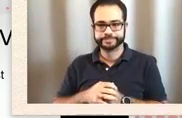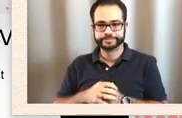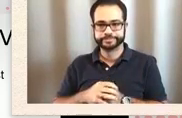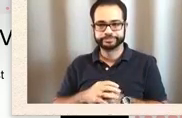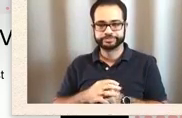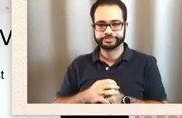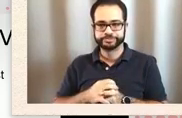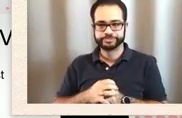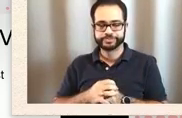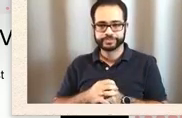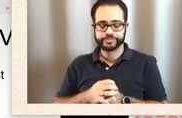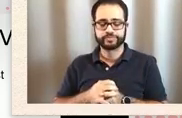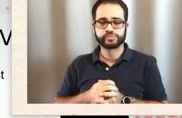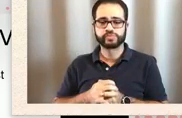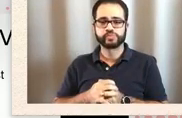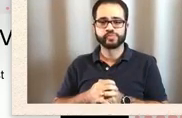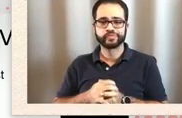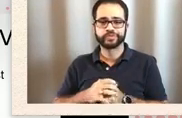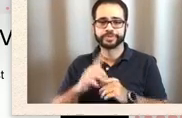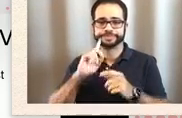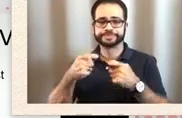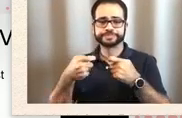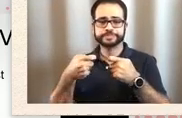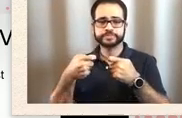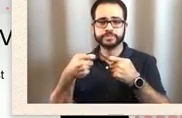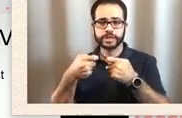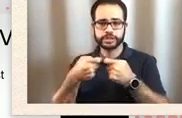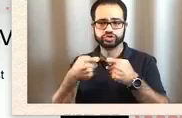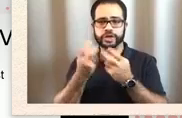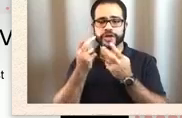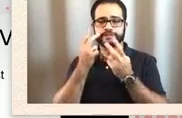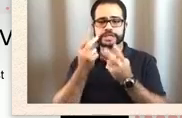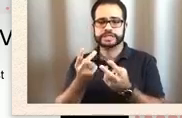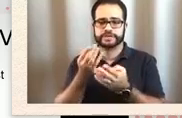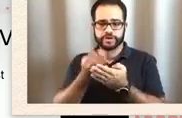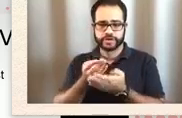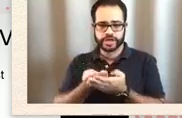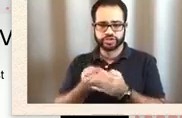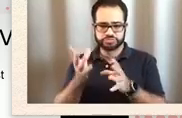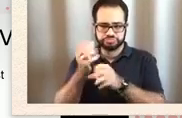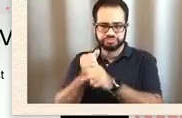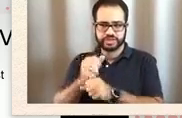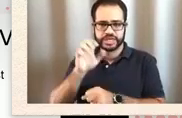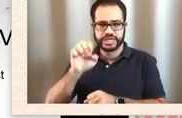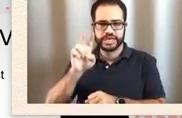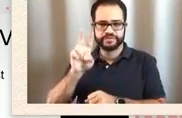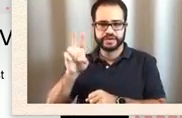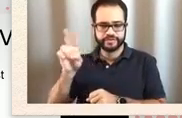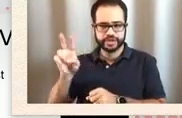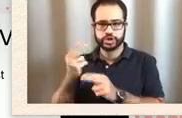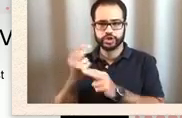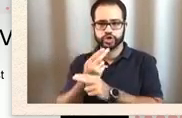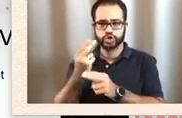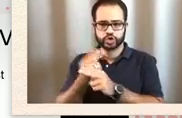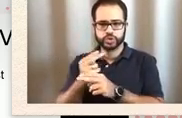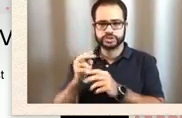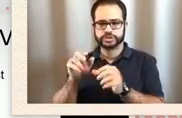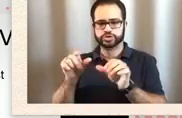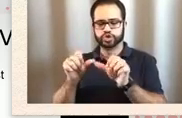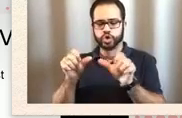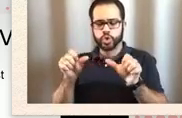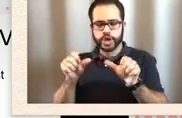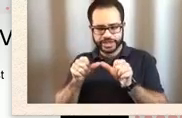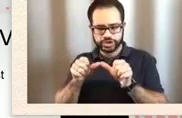Electronic visit verification, EVV for short, uses geolocation tracking to record where a service is